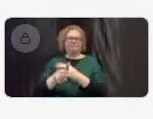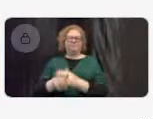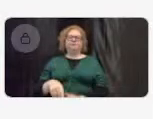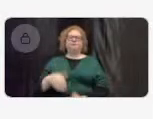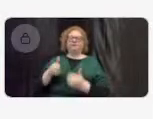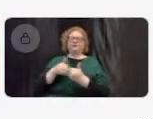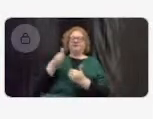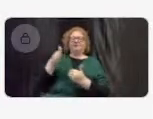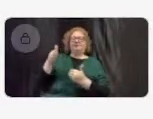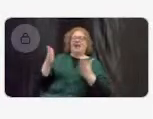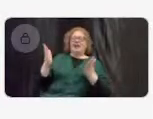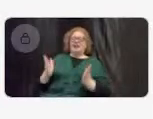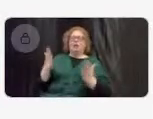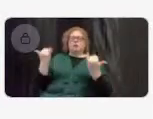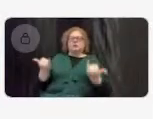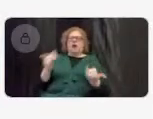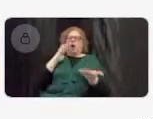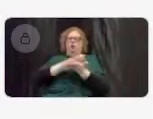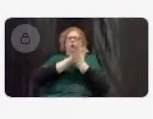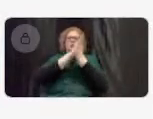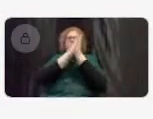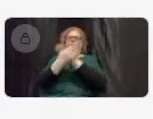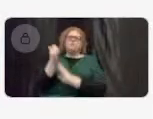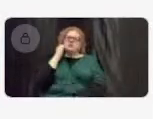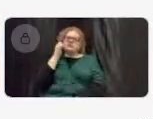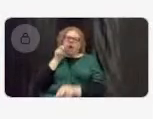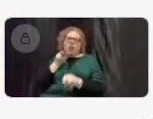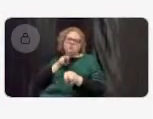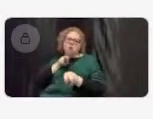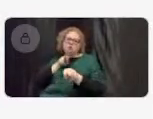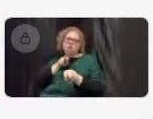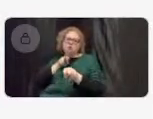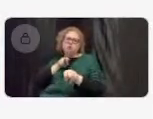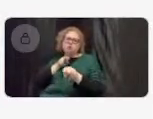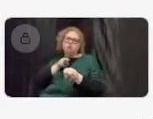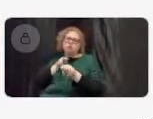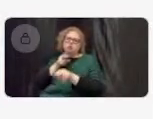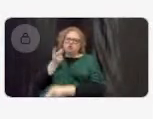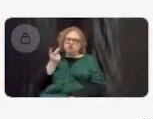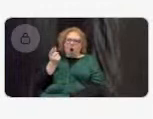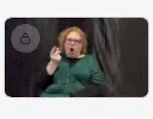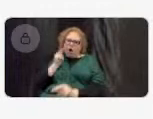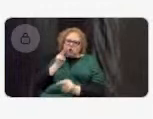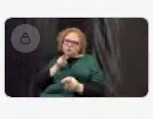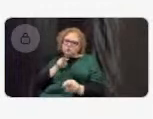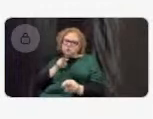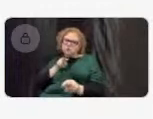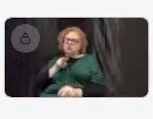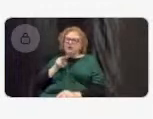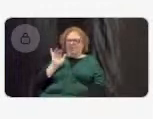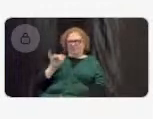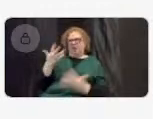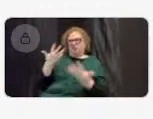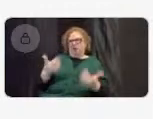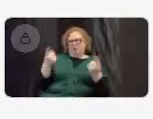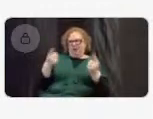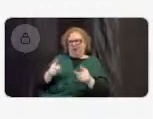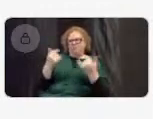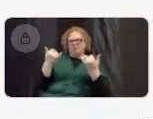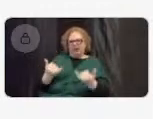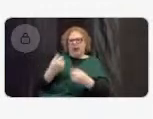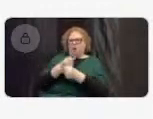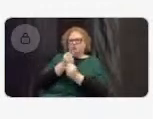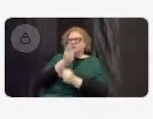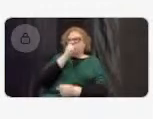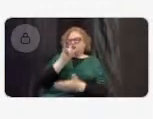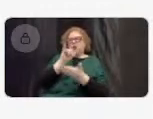as daily watchdogs, which is what has happened already, of the property to make sure that renters and the owner are